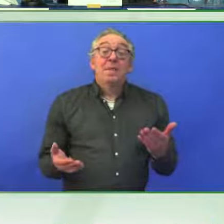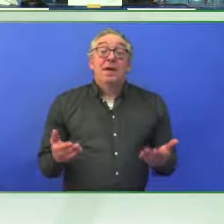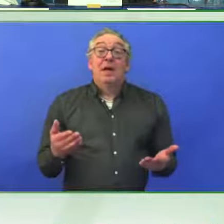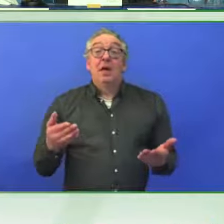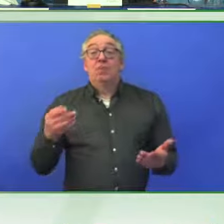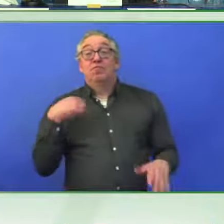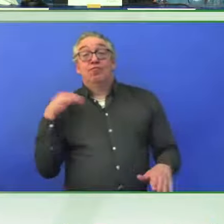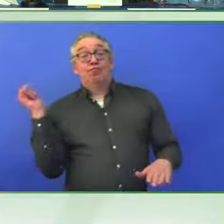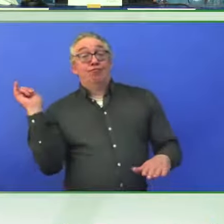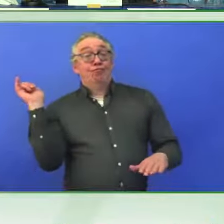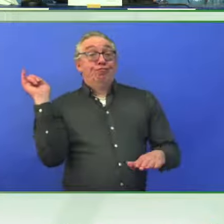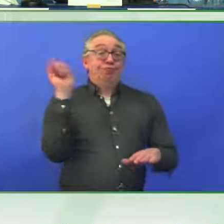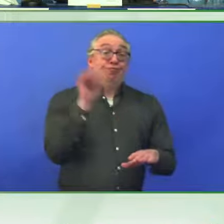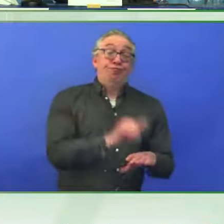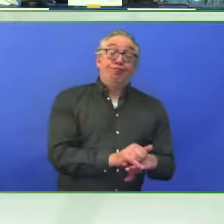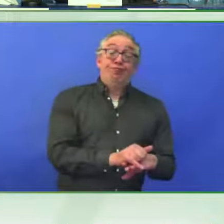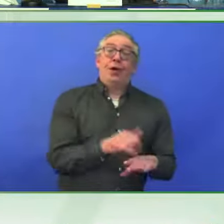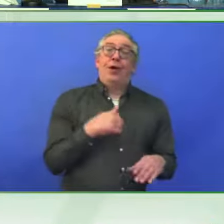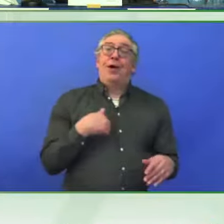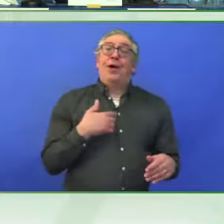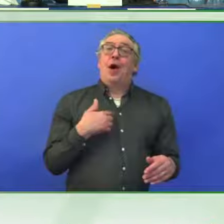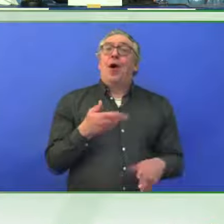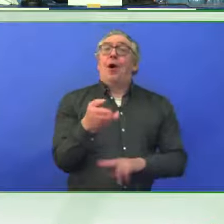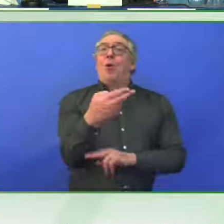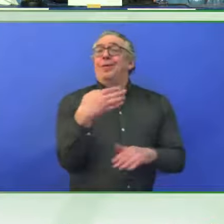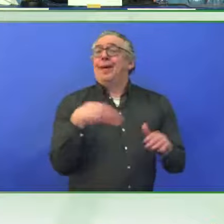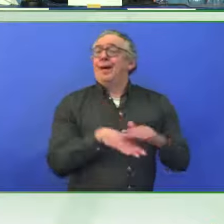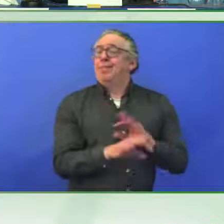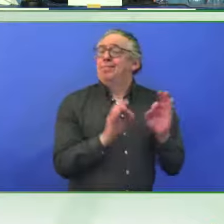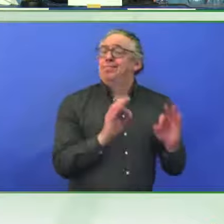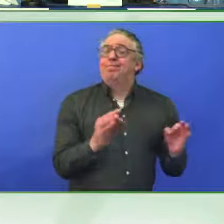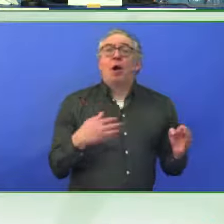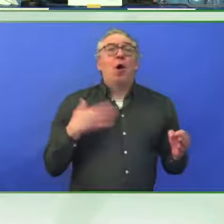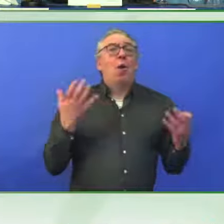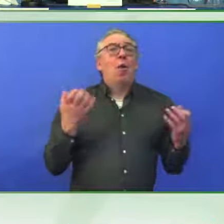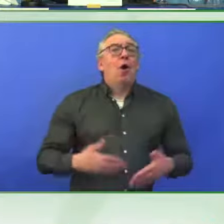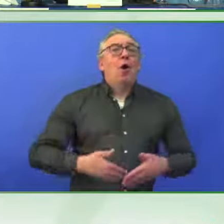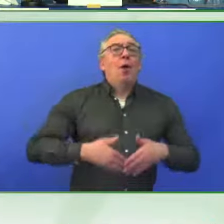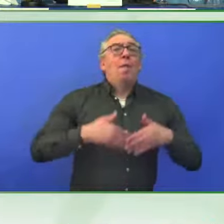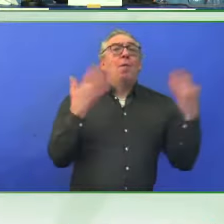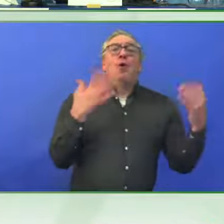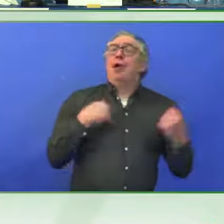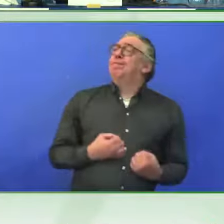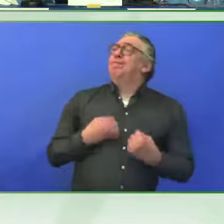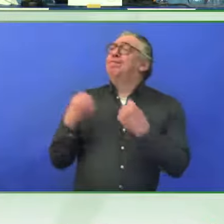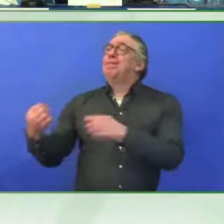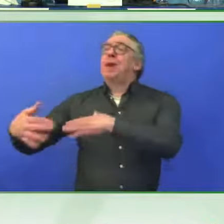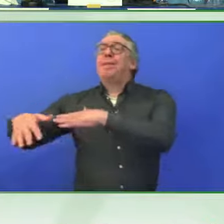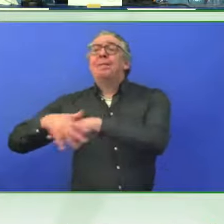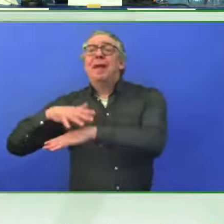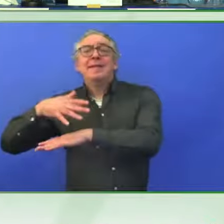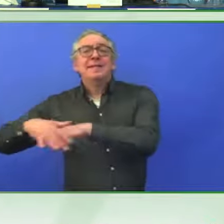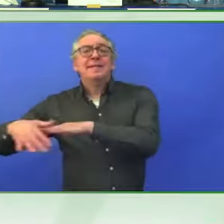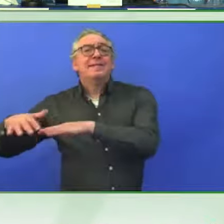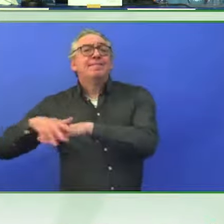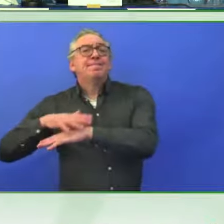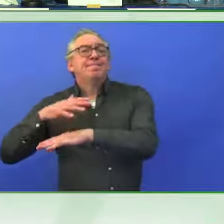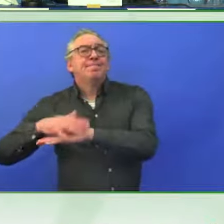city, and in the evening I want to have a dinner in another place. What I have to do? To download 3